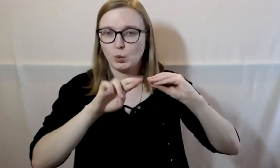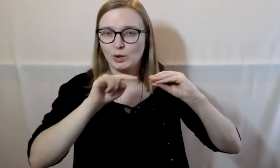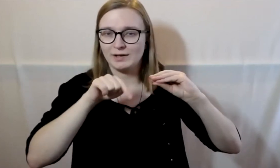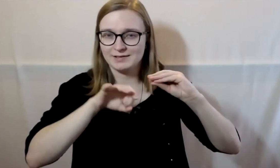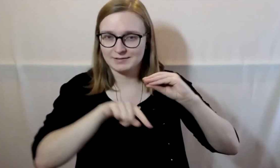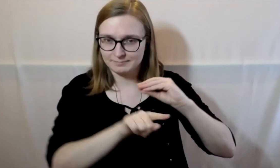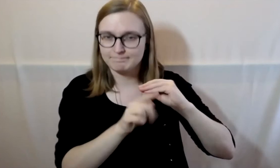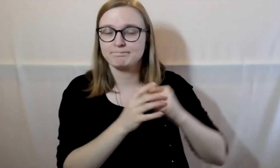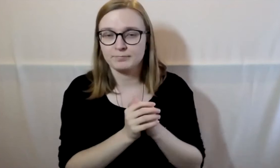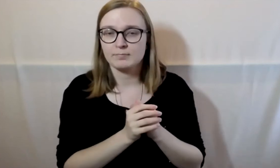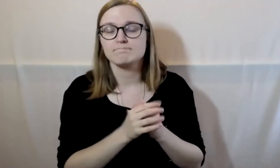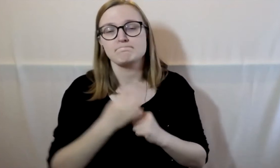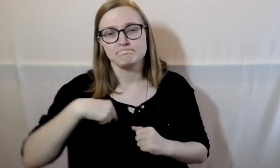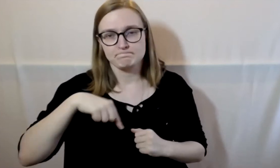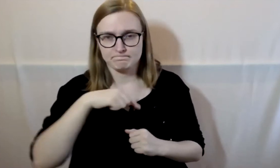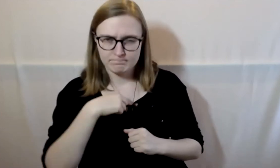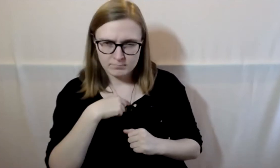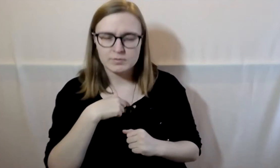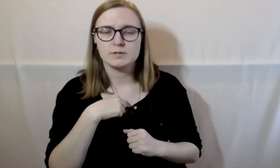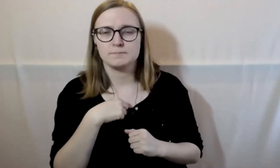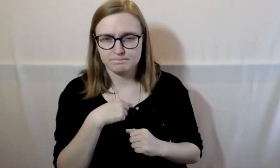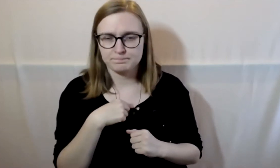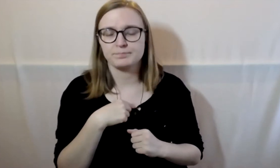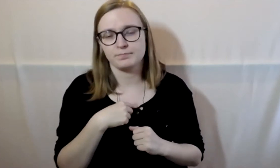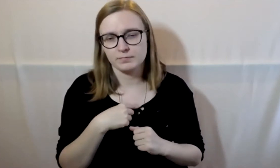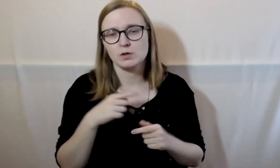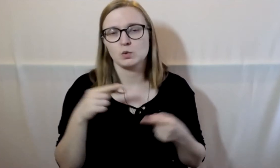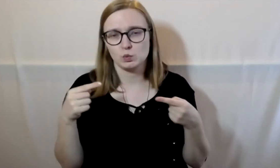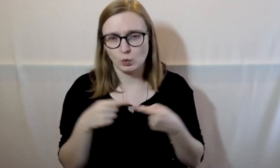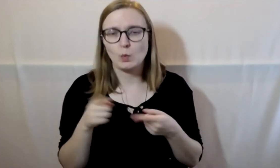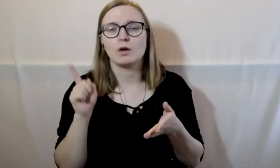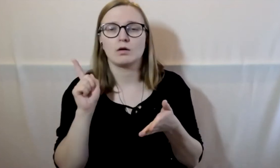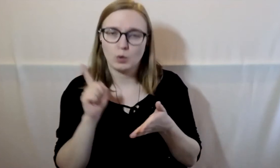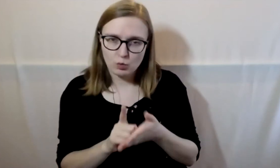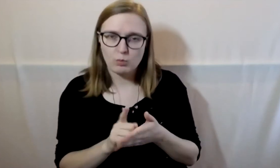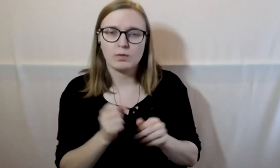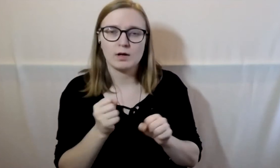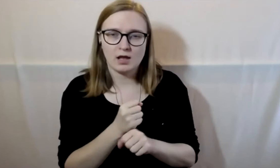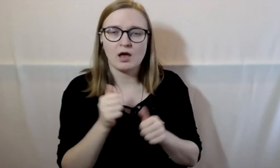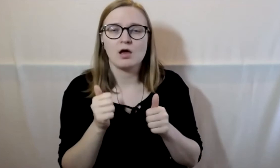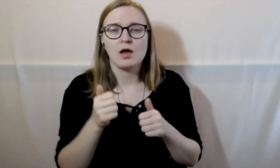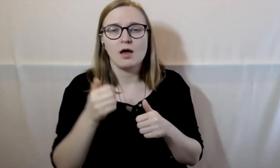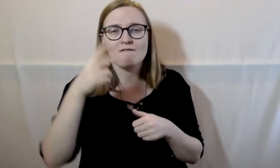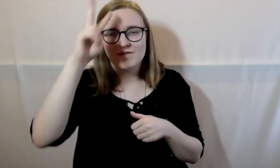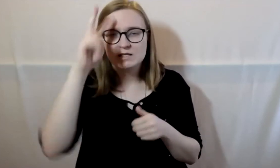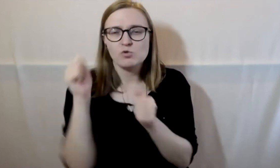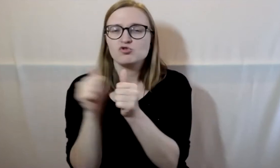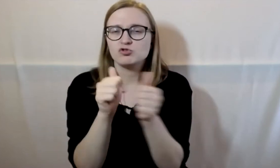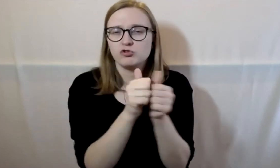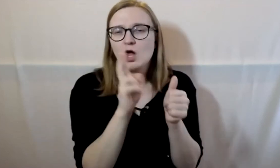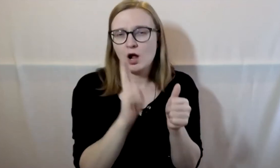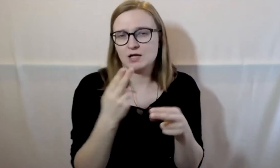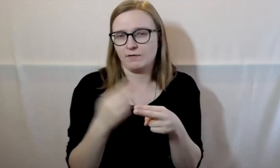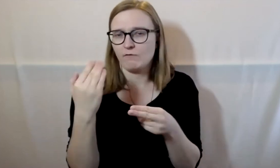need to analyze experience of neighboring countries, let's say